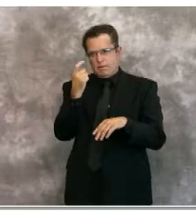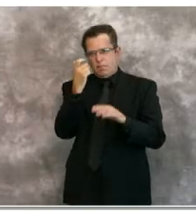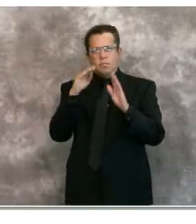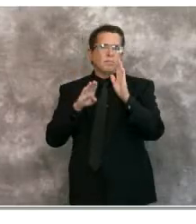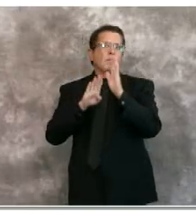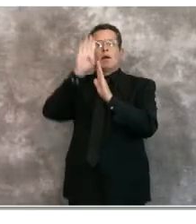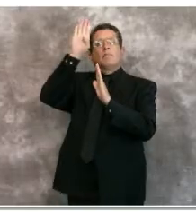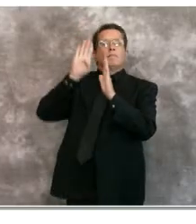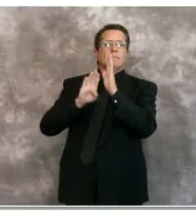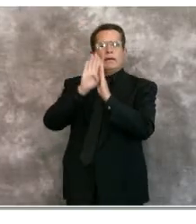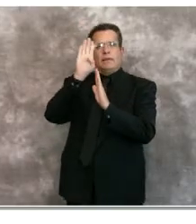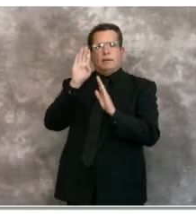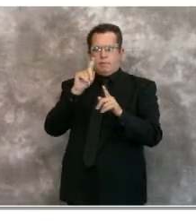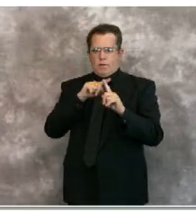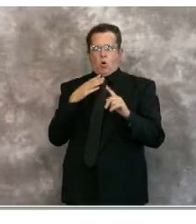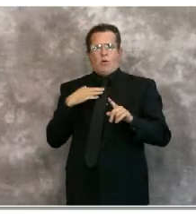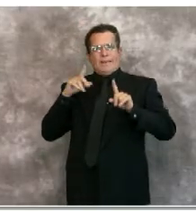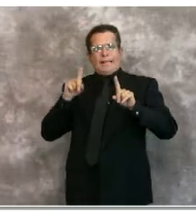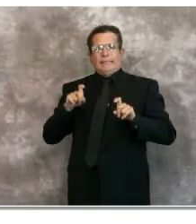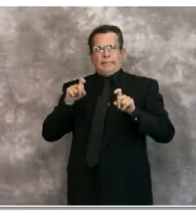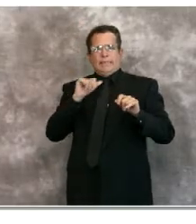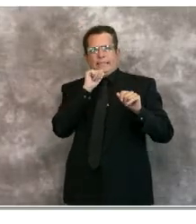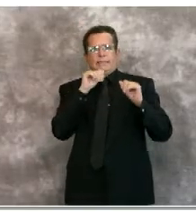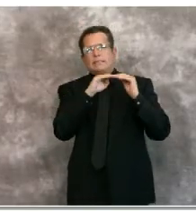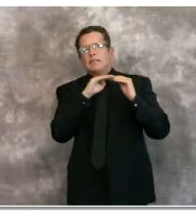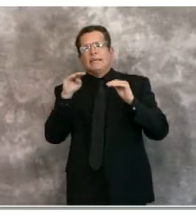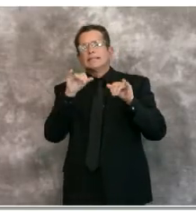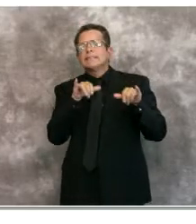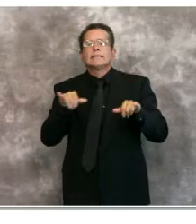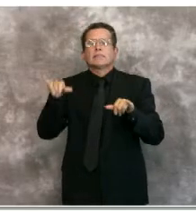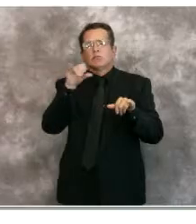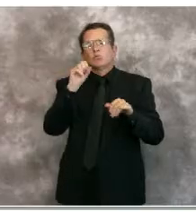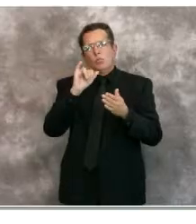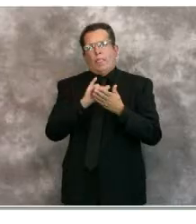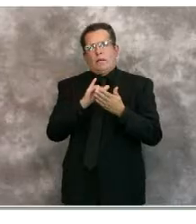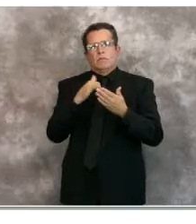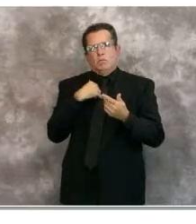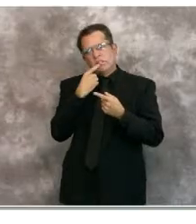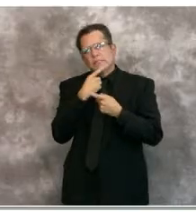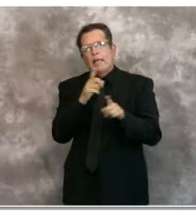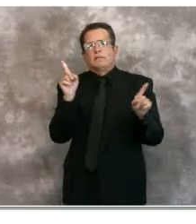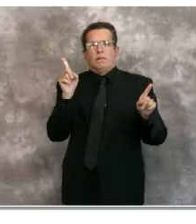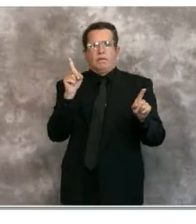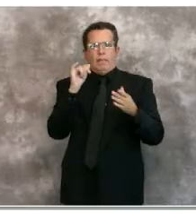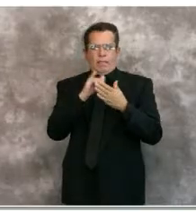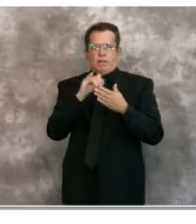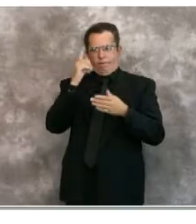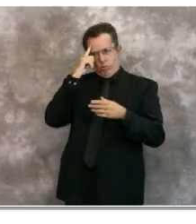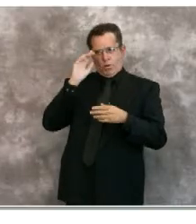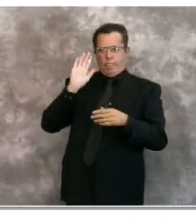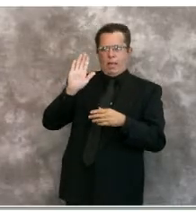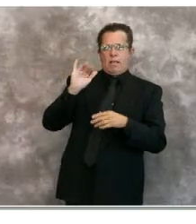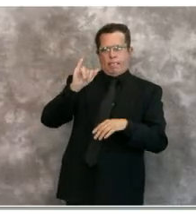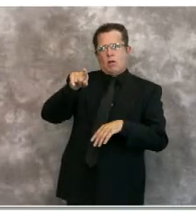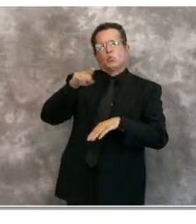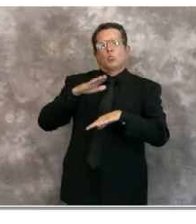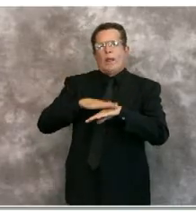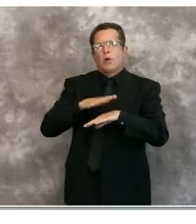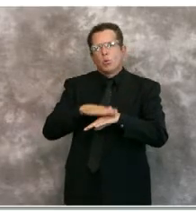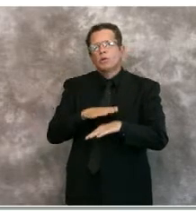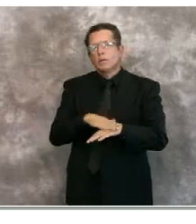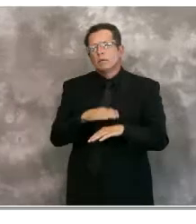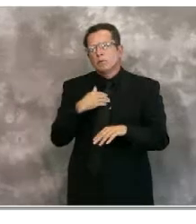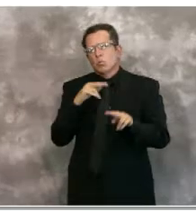in our testing, and that is a statement that's included in the actual definition for this trigger. In the next